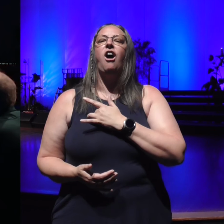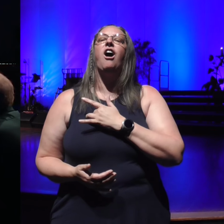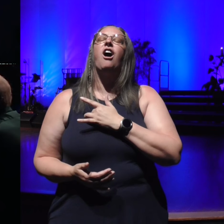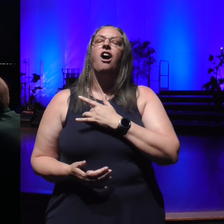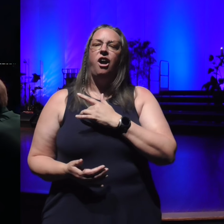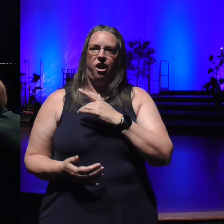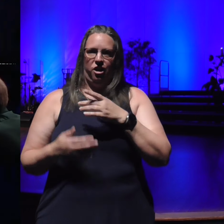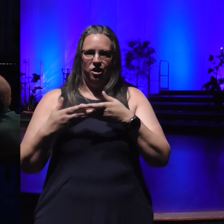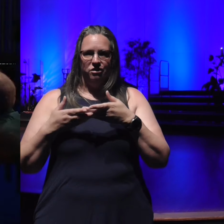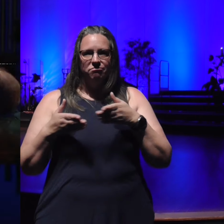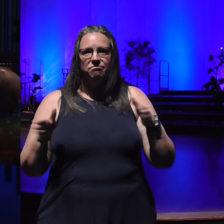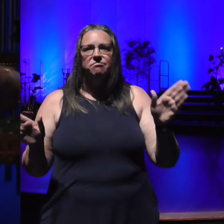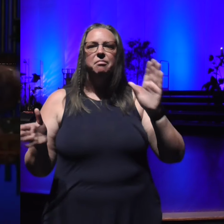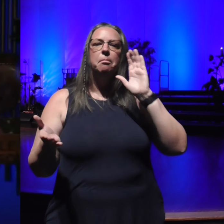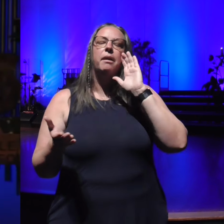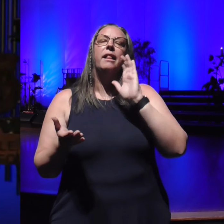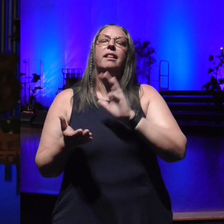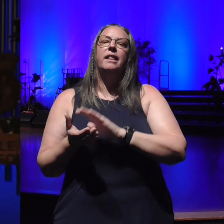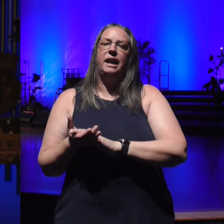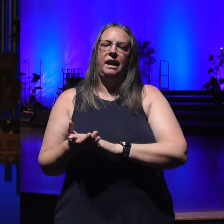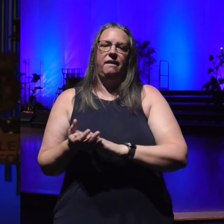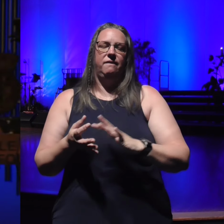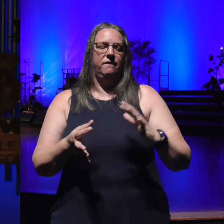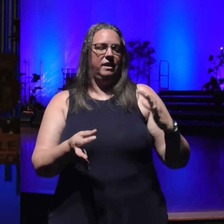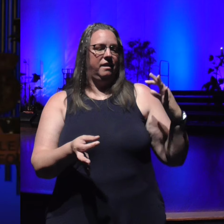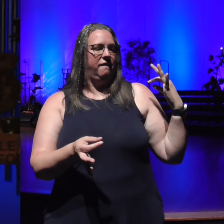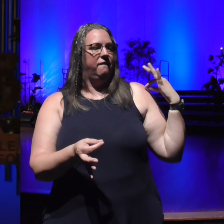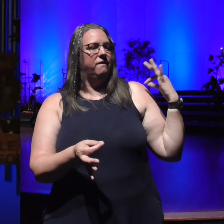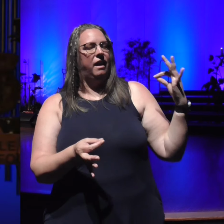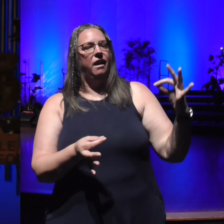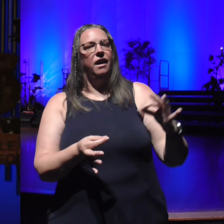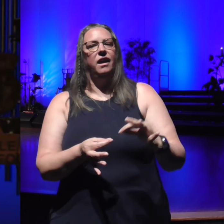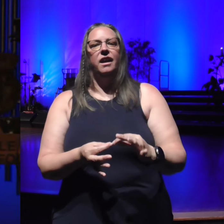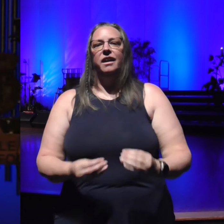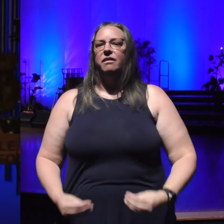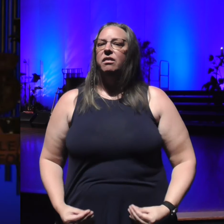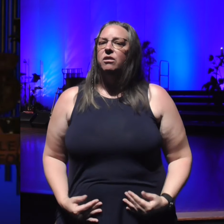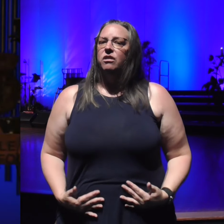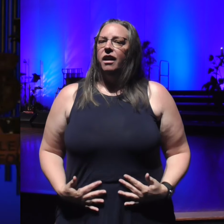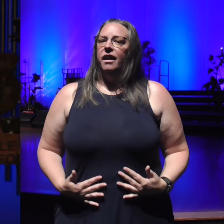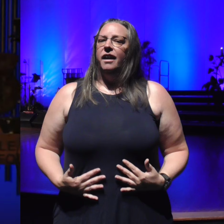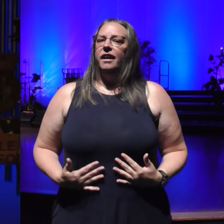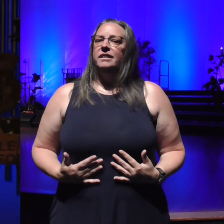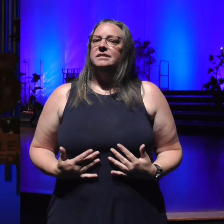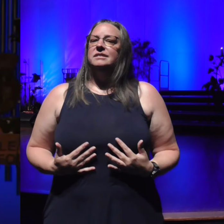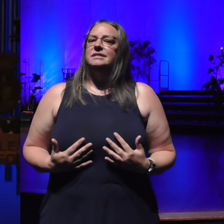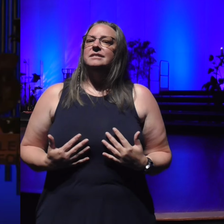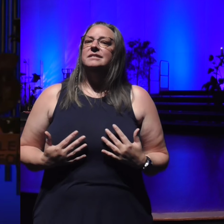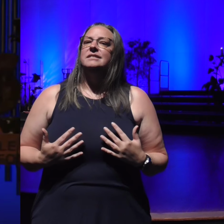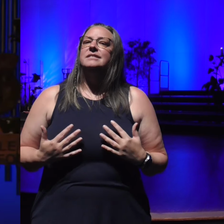believe. Let faith rise up in me.